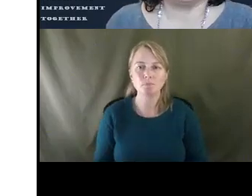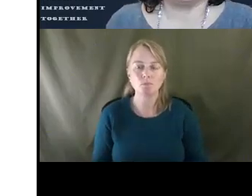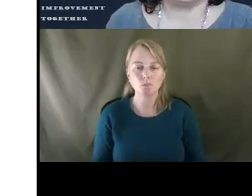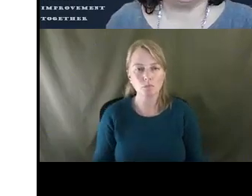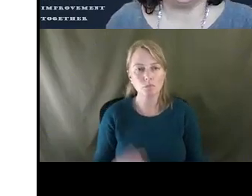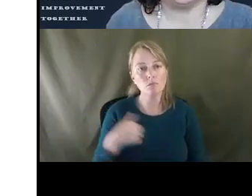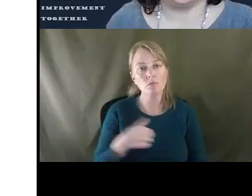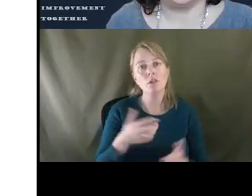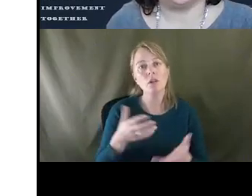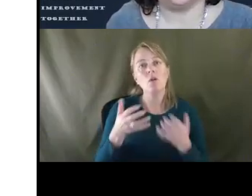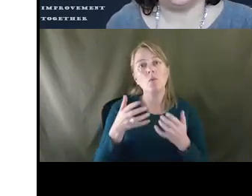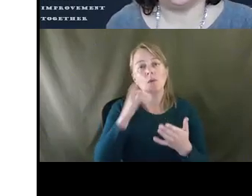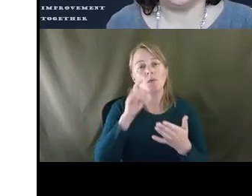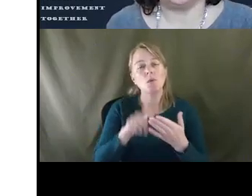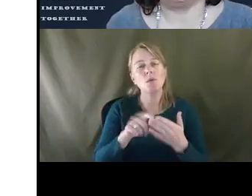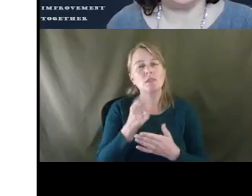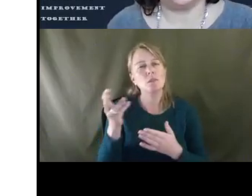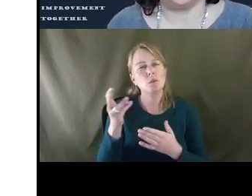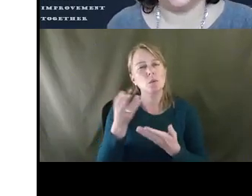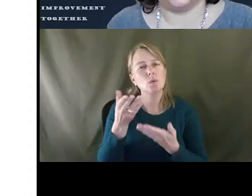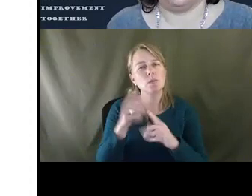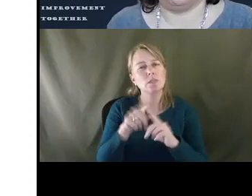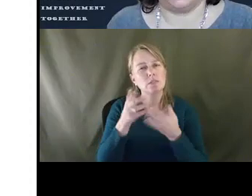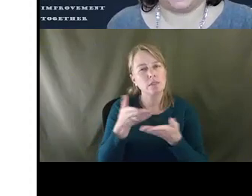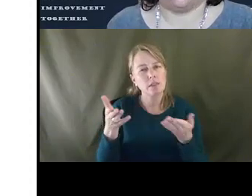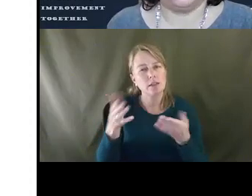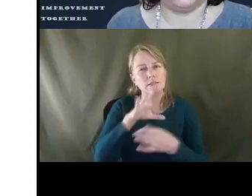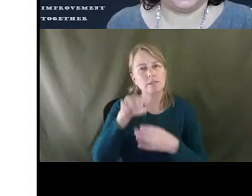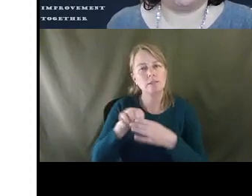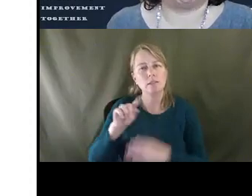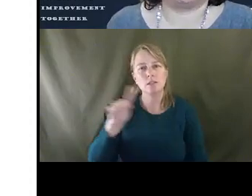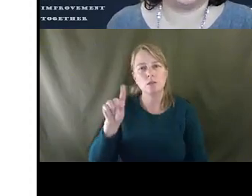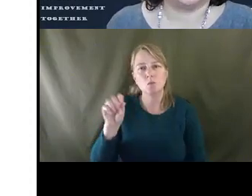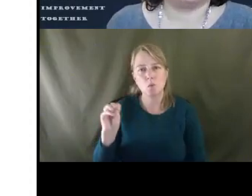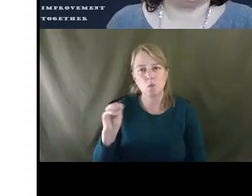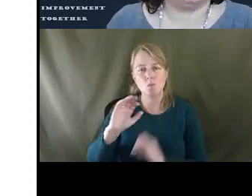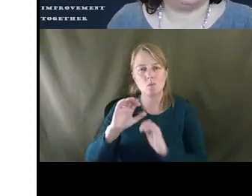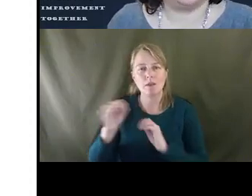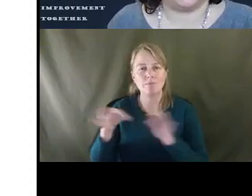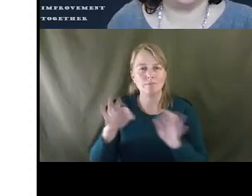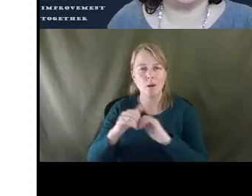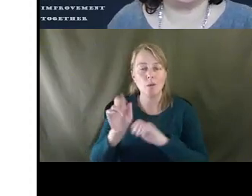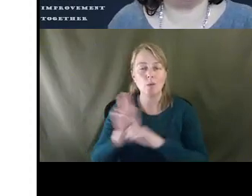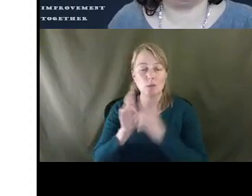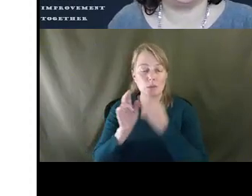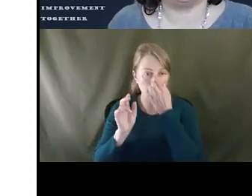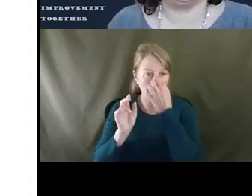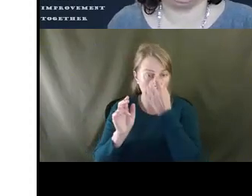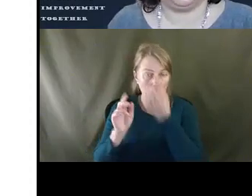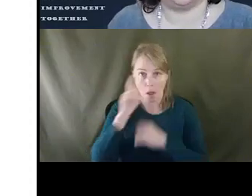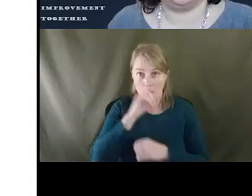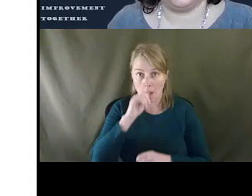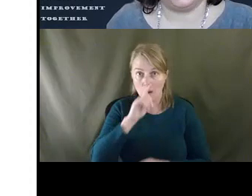We want to draw your attention to a few different features in Zoom and how we'll use them. If you move your mouse, the toolbar